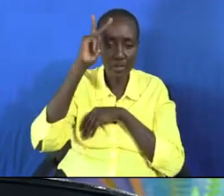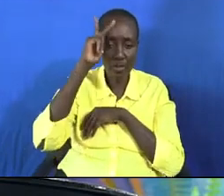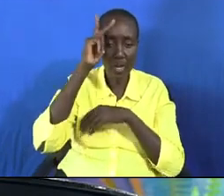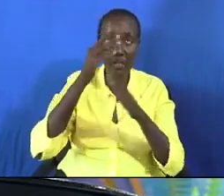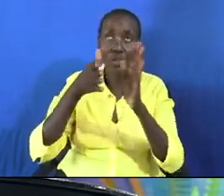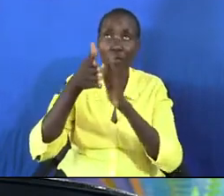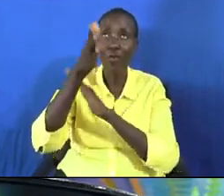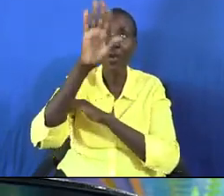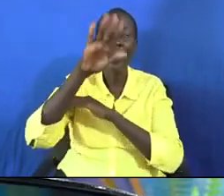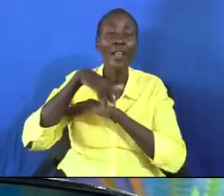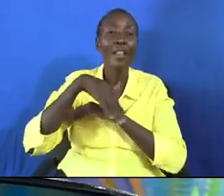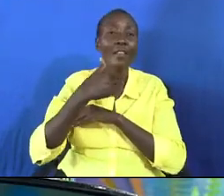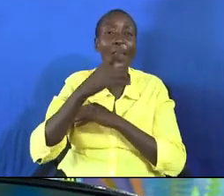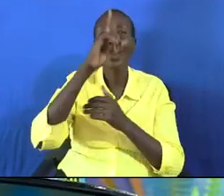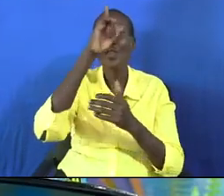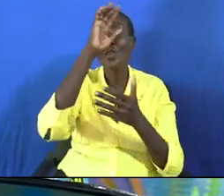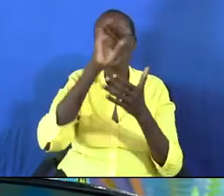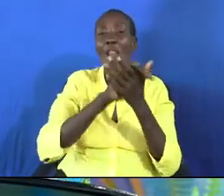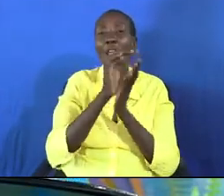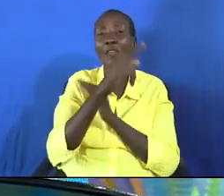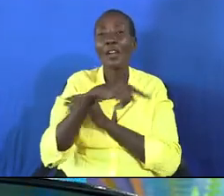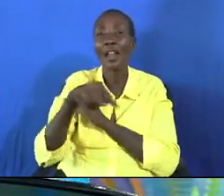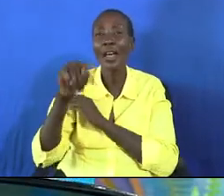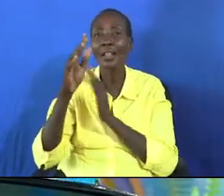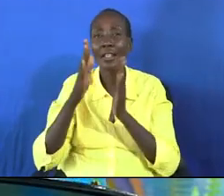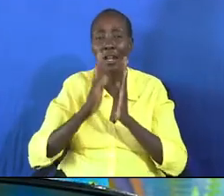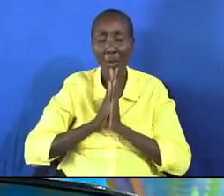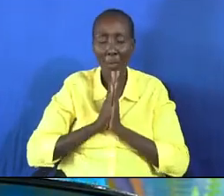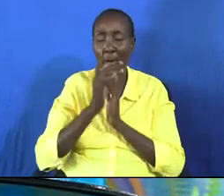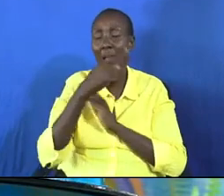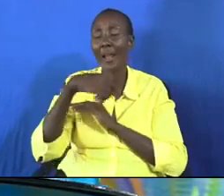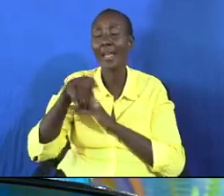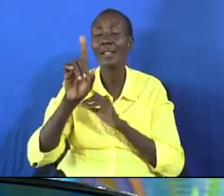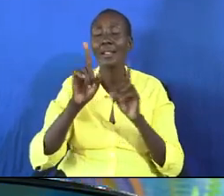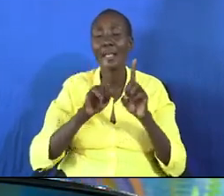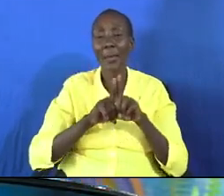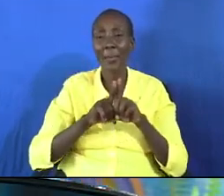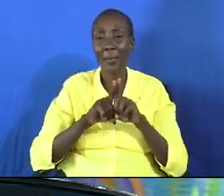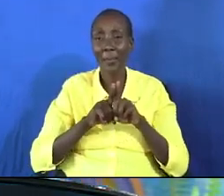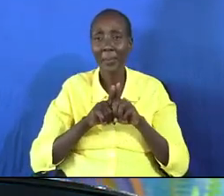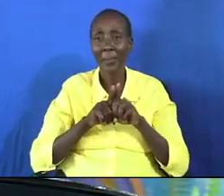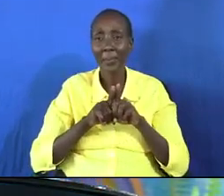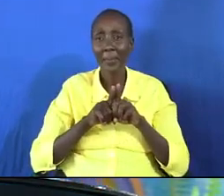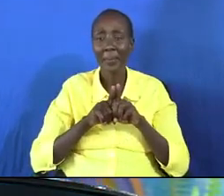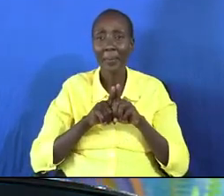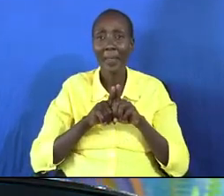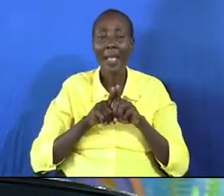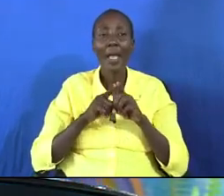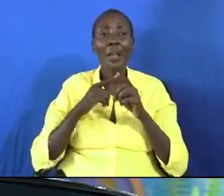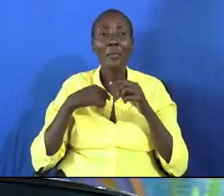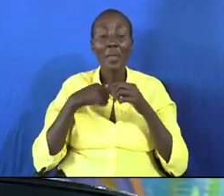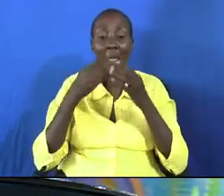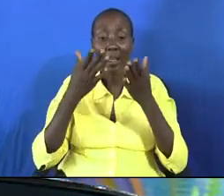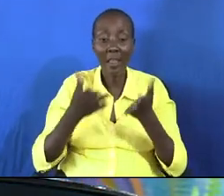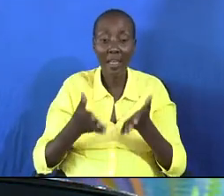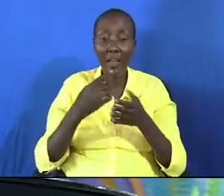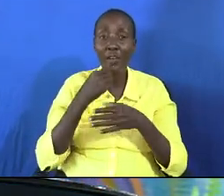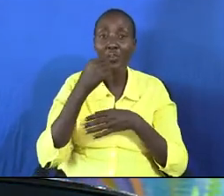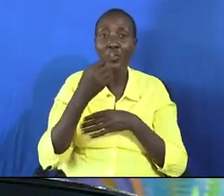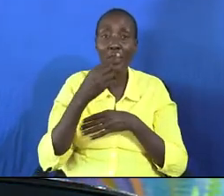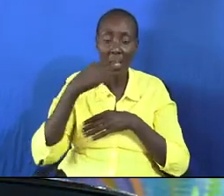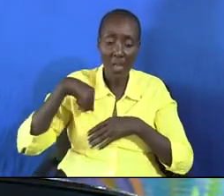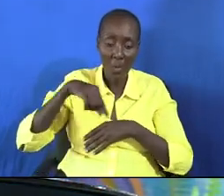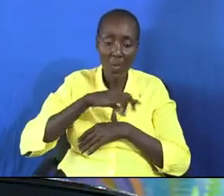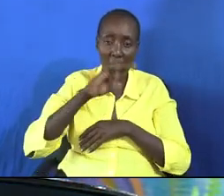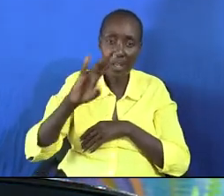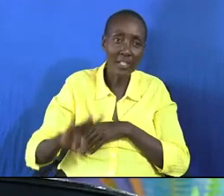God, then you will believe right and you will pray right. And I'm here to say, as Adventists,